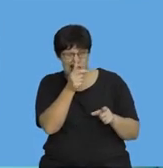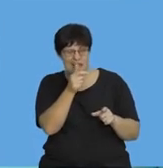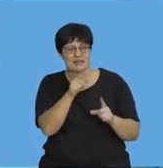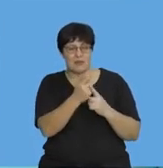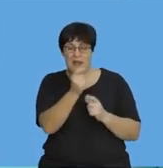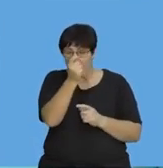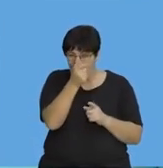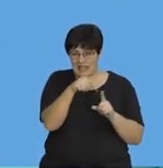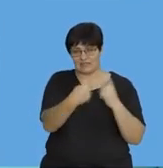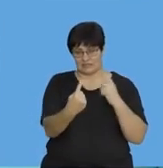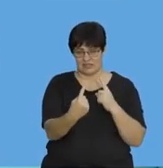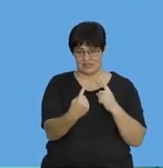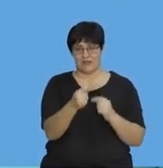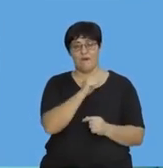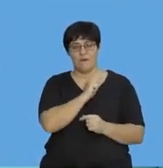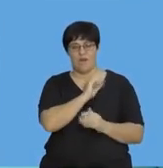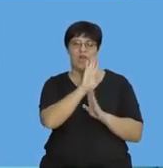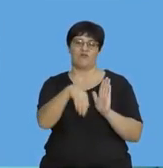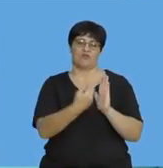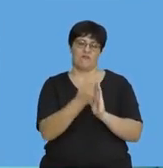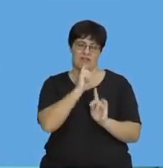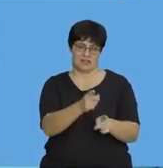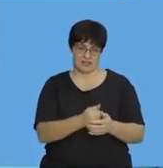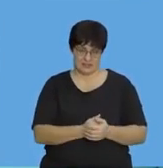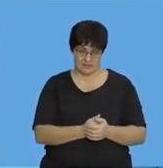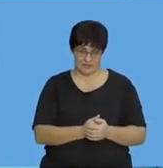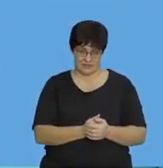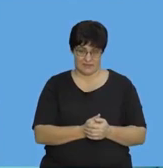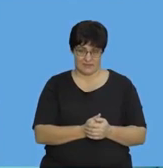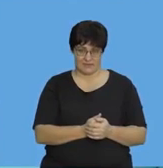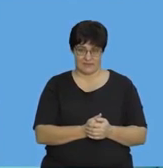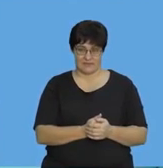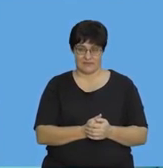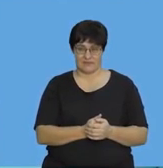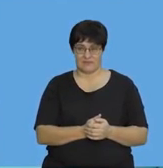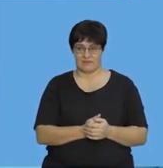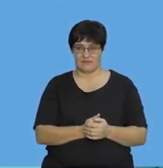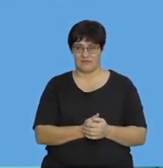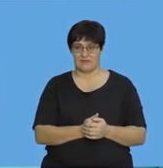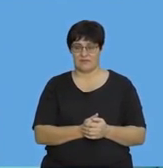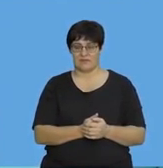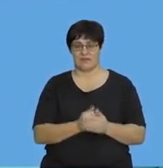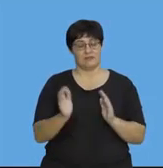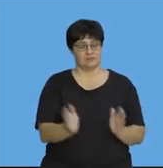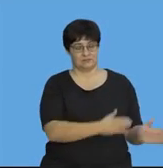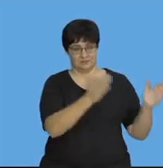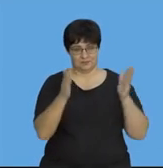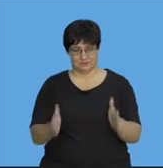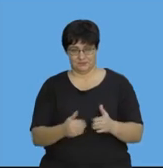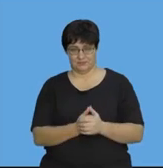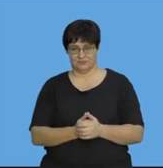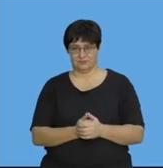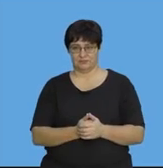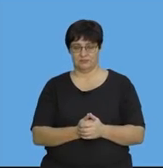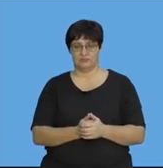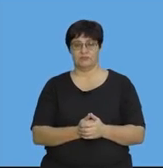should be the same. There might be slight differences because we round off our answers. Okay? So,